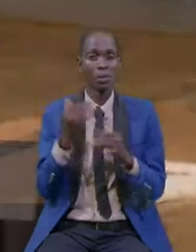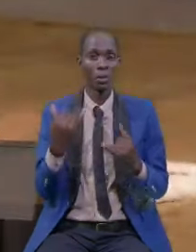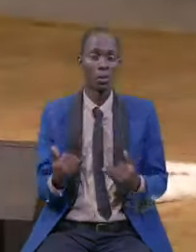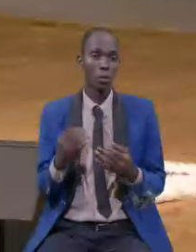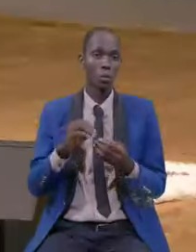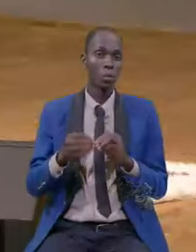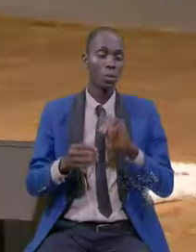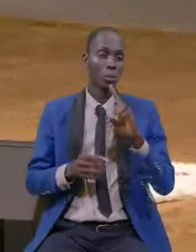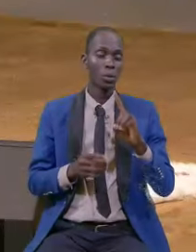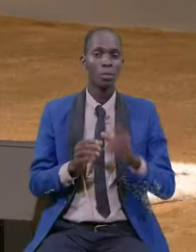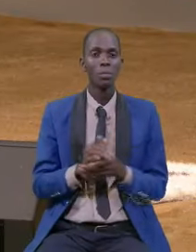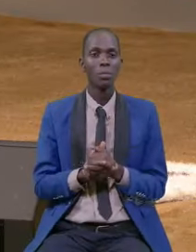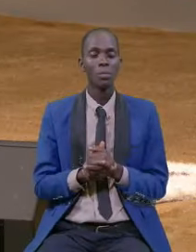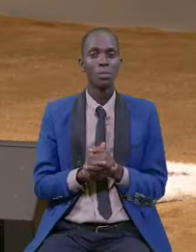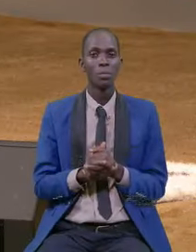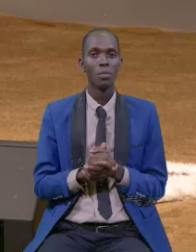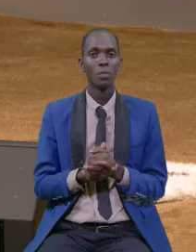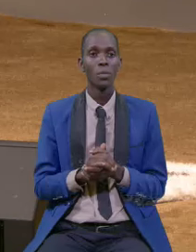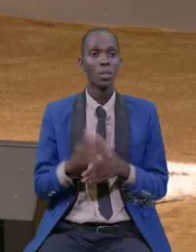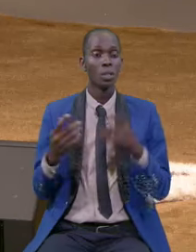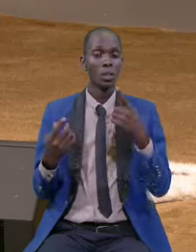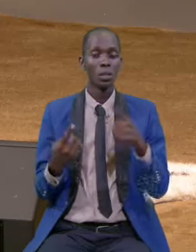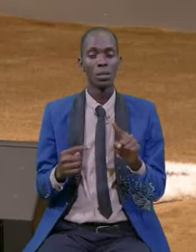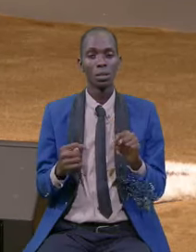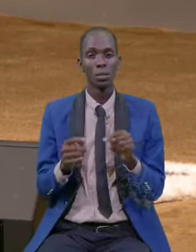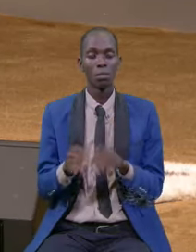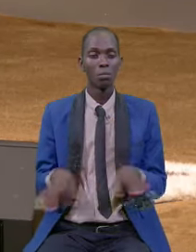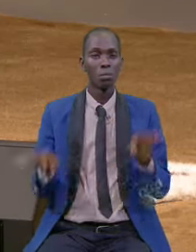one. Number one, the essential